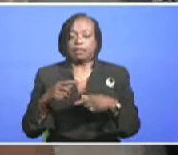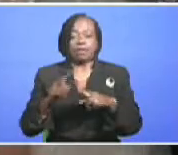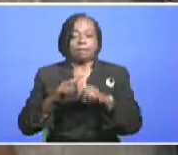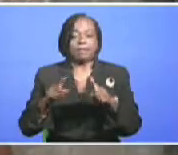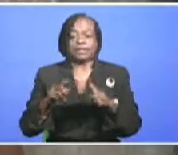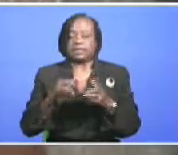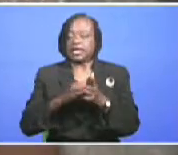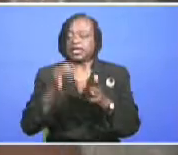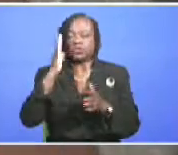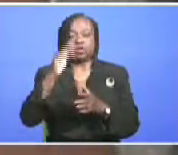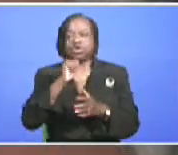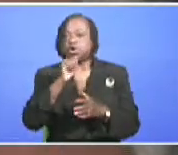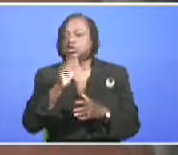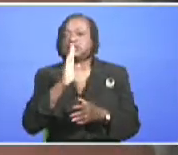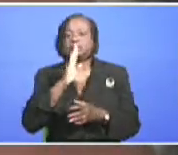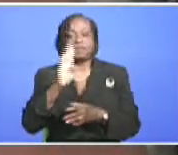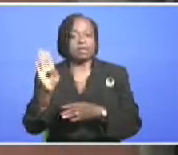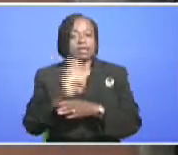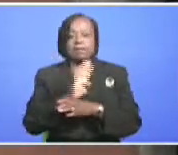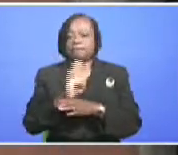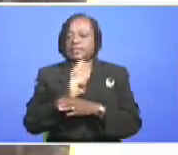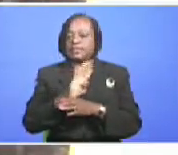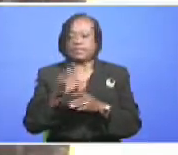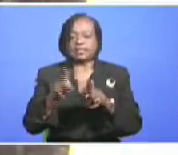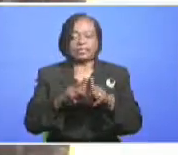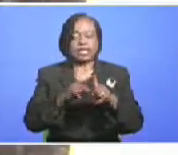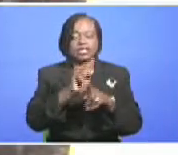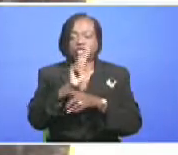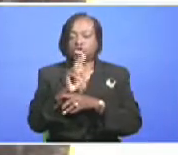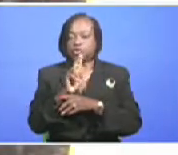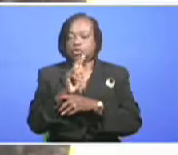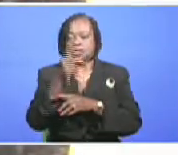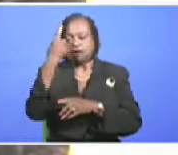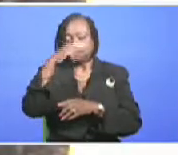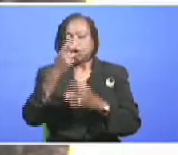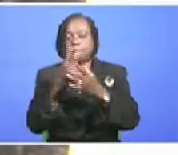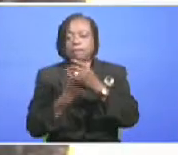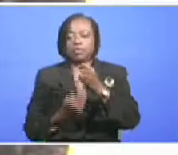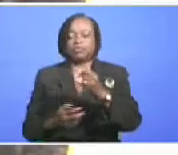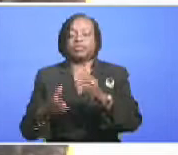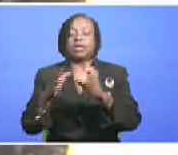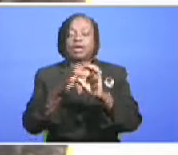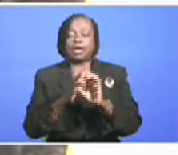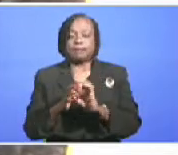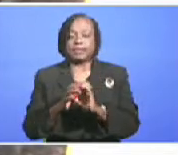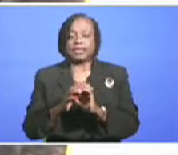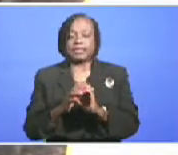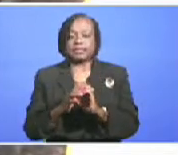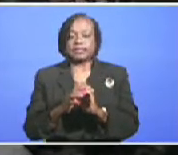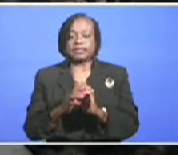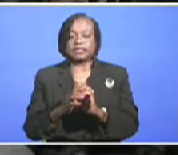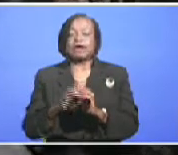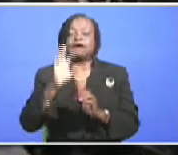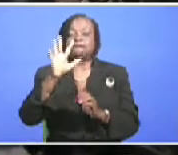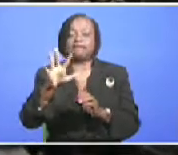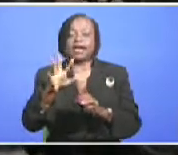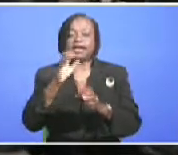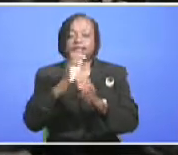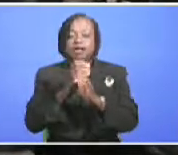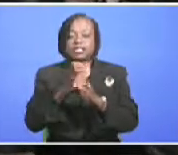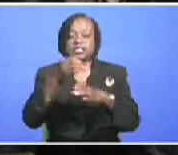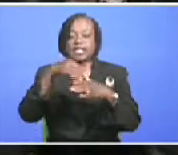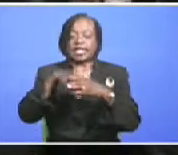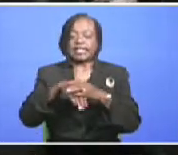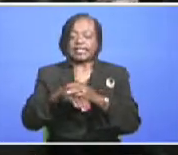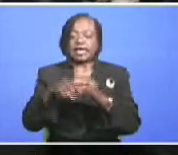not be business as usual for both of these companies. Chief Superintendent Evans told ZNS News that five cars on the inside of the building